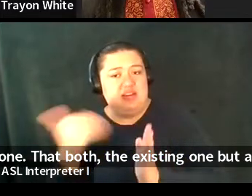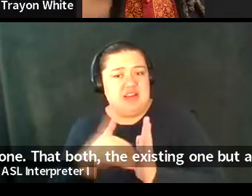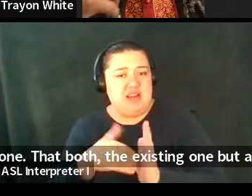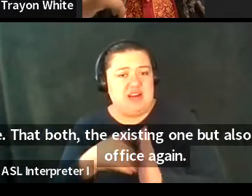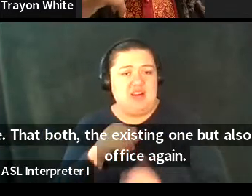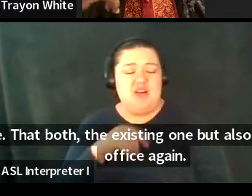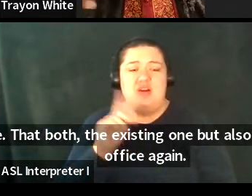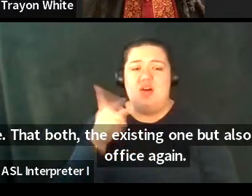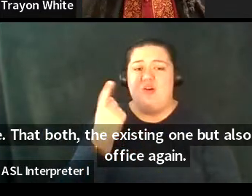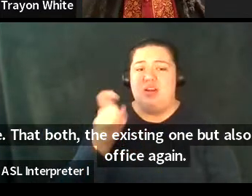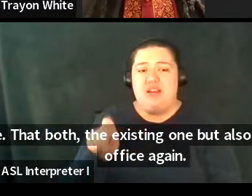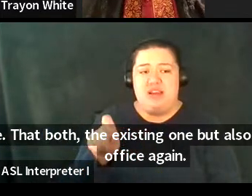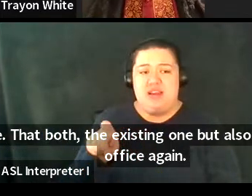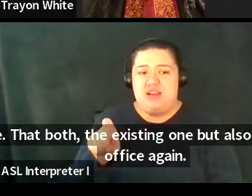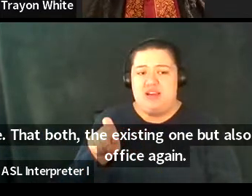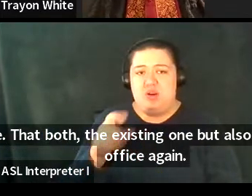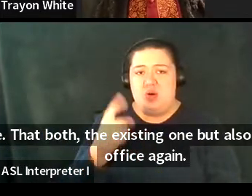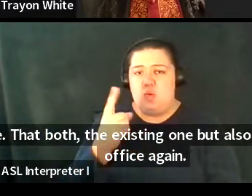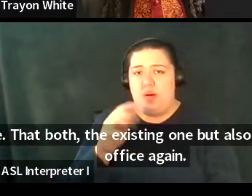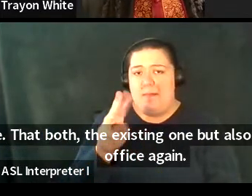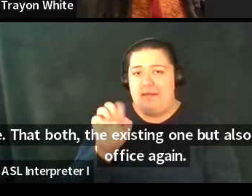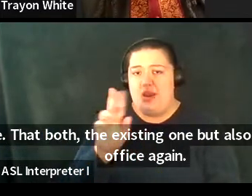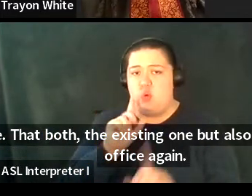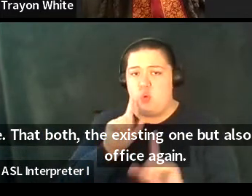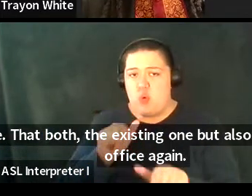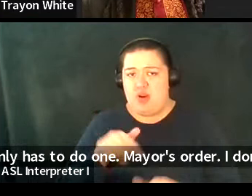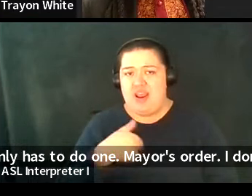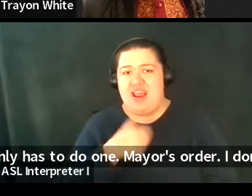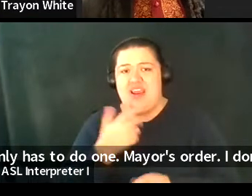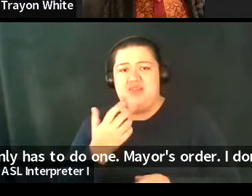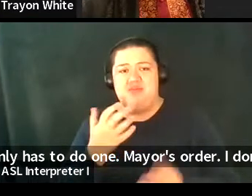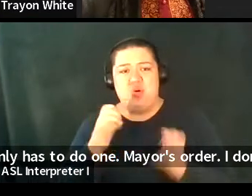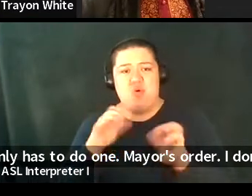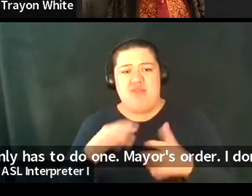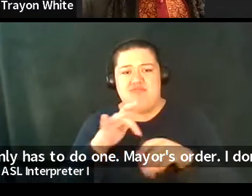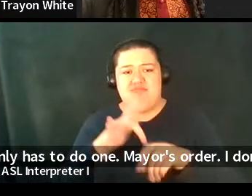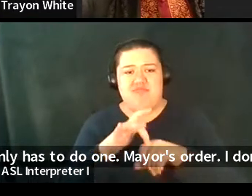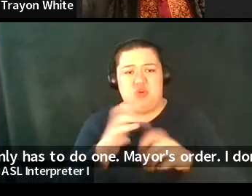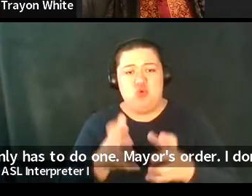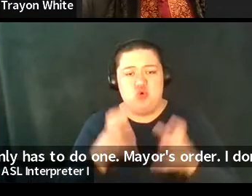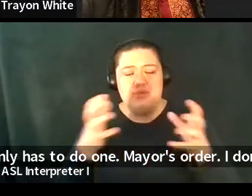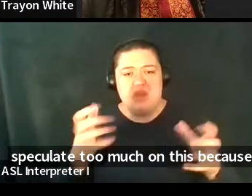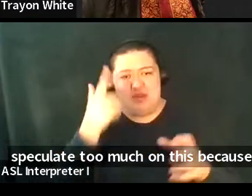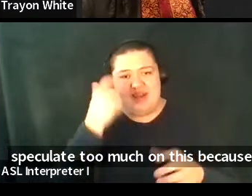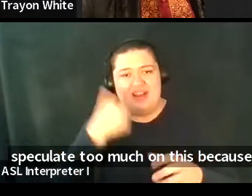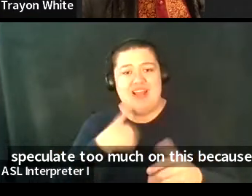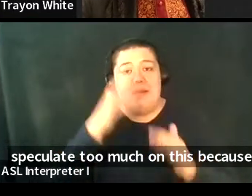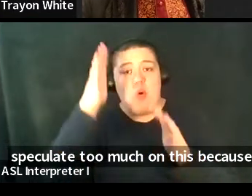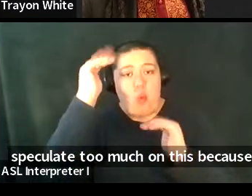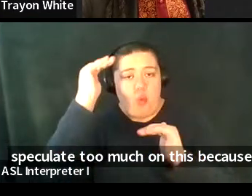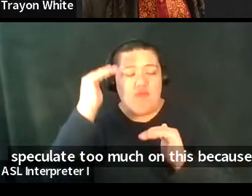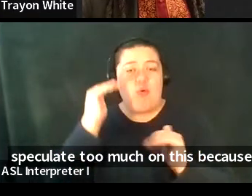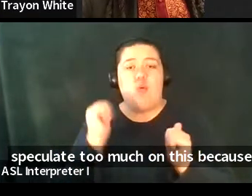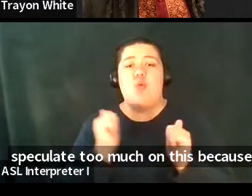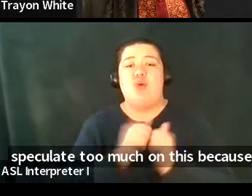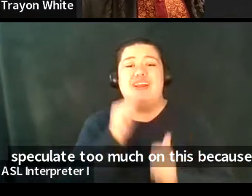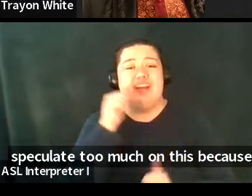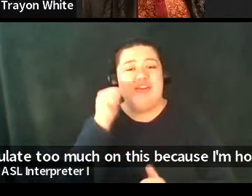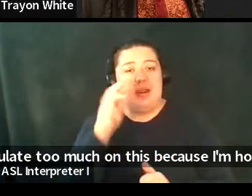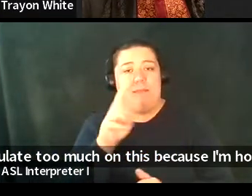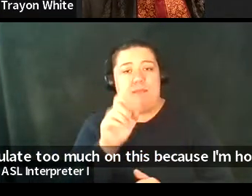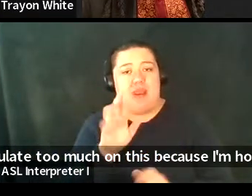have to do one mayor's order. I don't want to speculate too much on this because I'm hopeful that with yesterday's mayor's